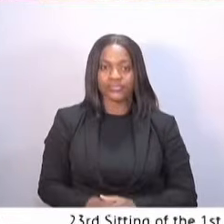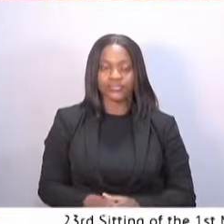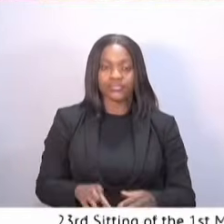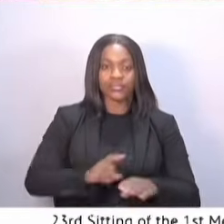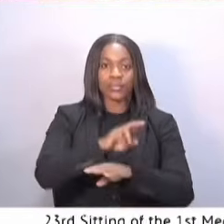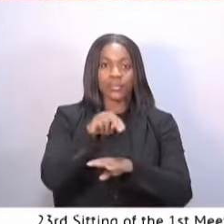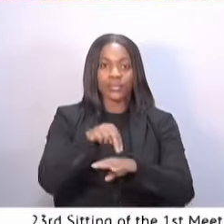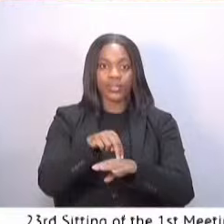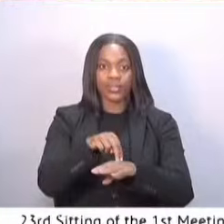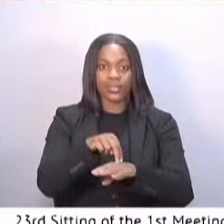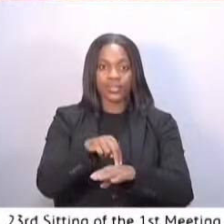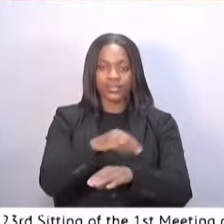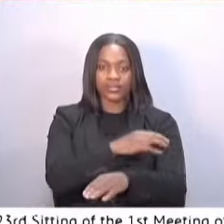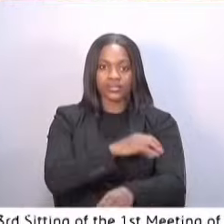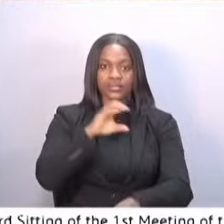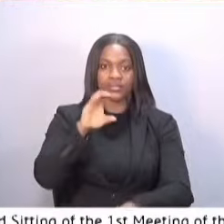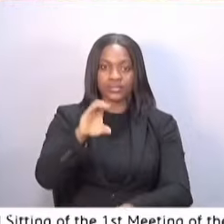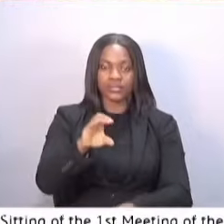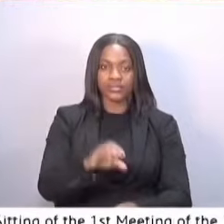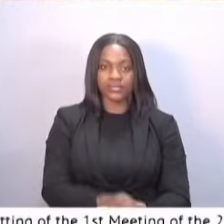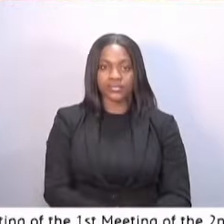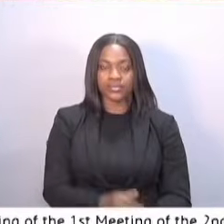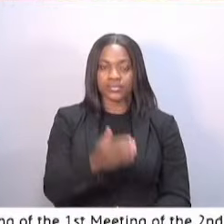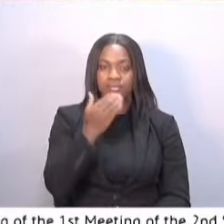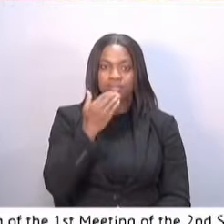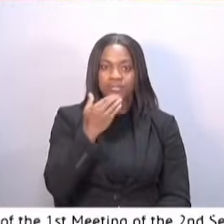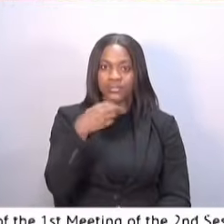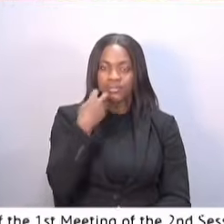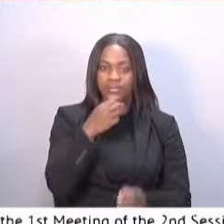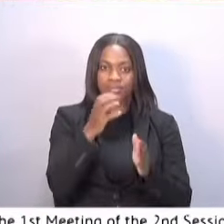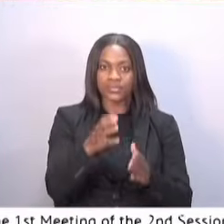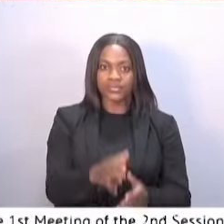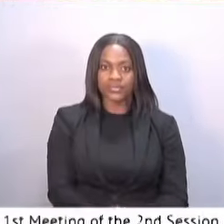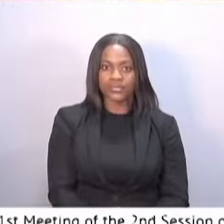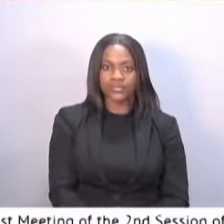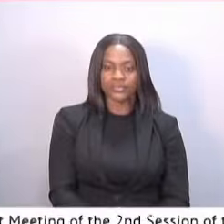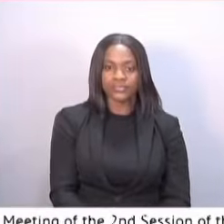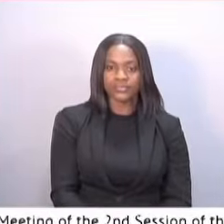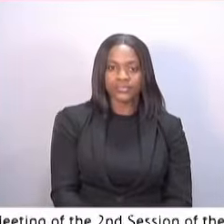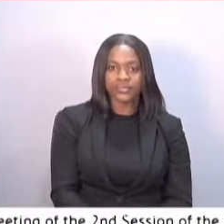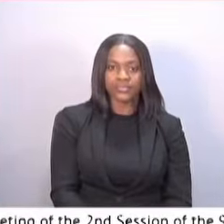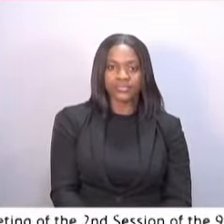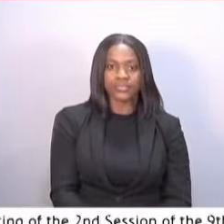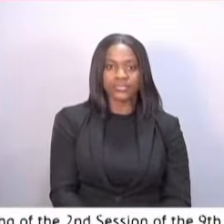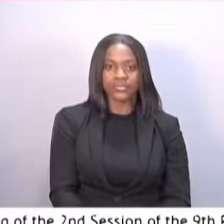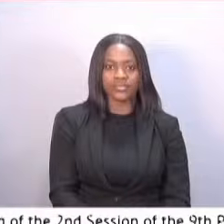the national capacity. Thank you, Mr. Speaker.